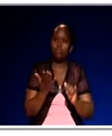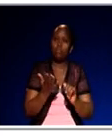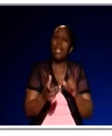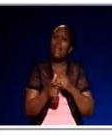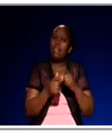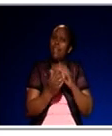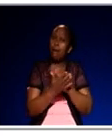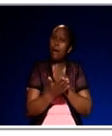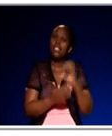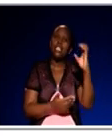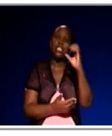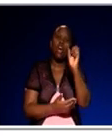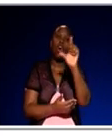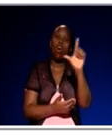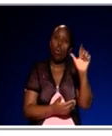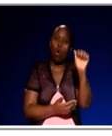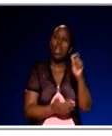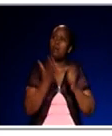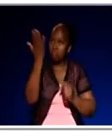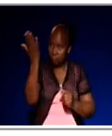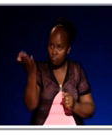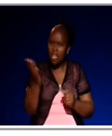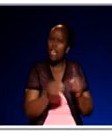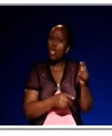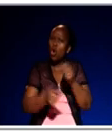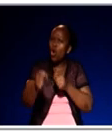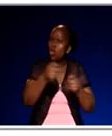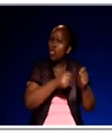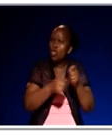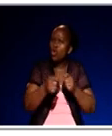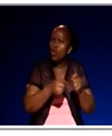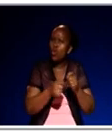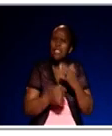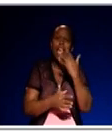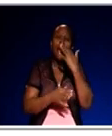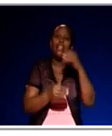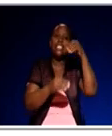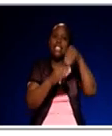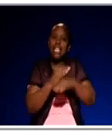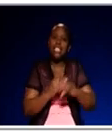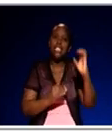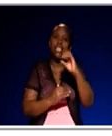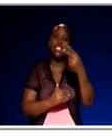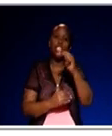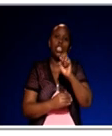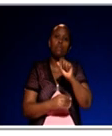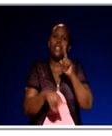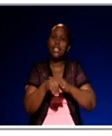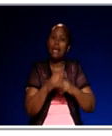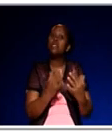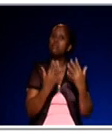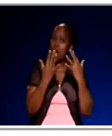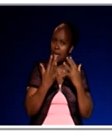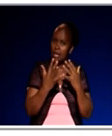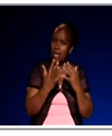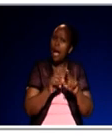The other part is the collar, and the collar controls the amount of air entering the chimney during burning.